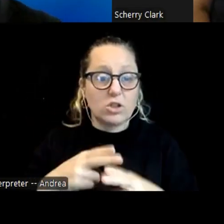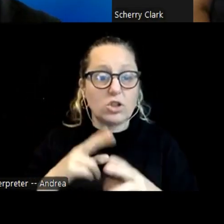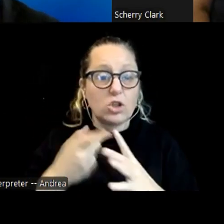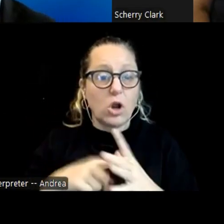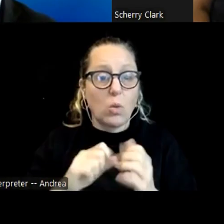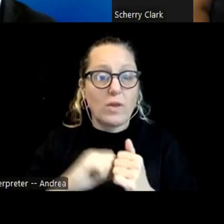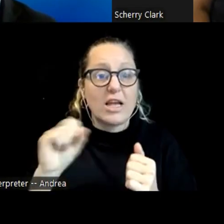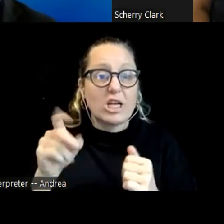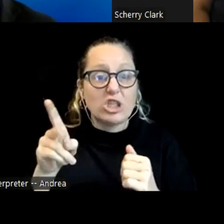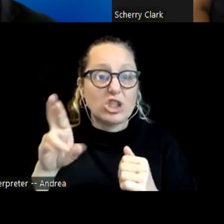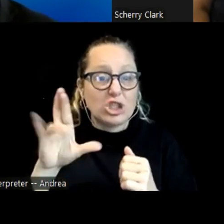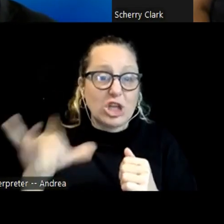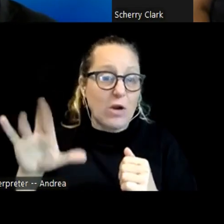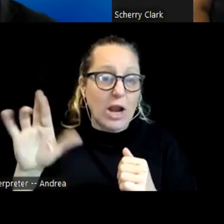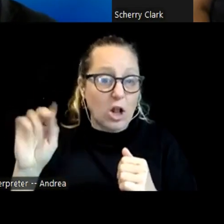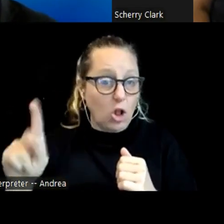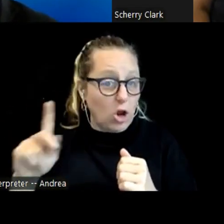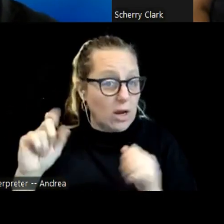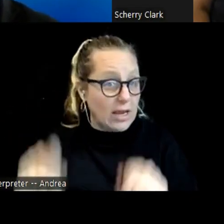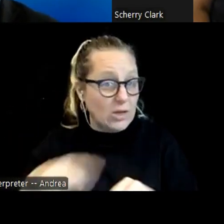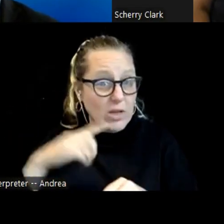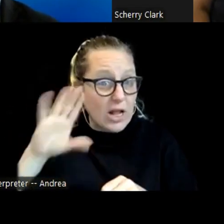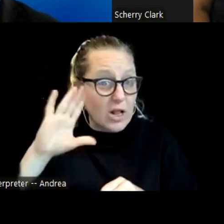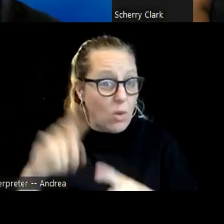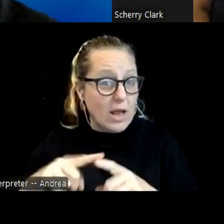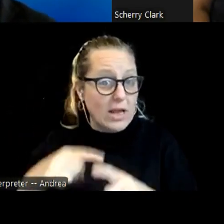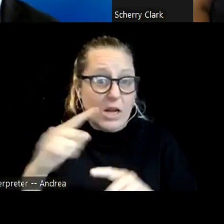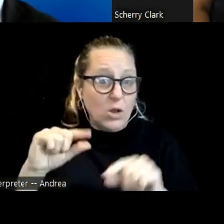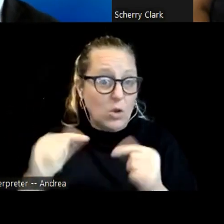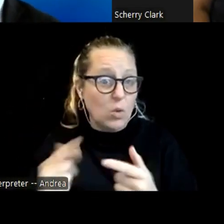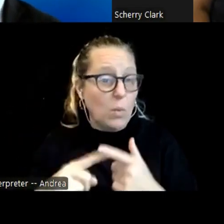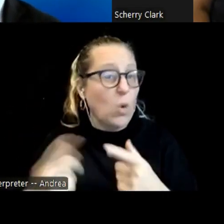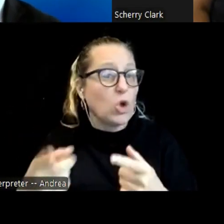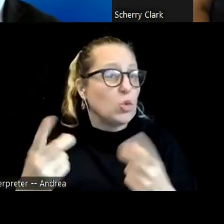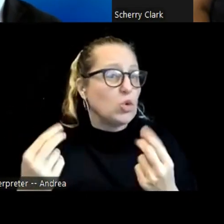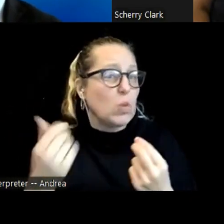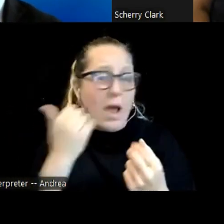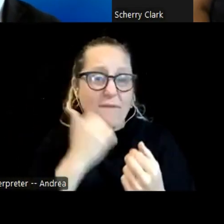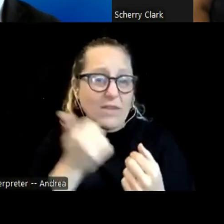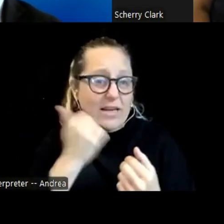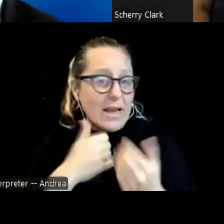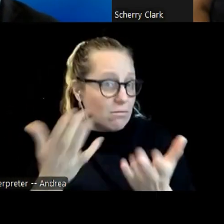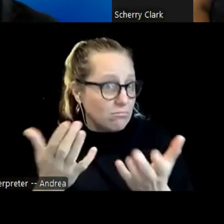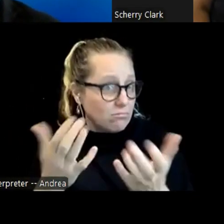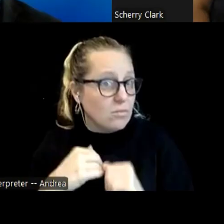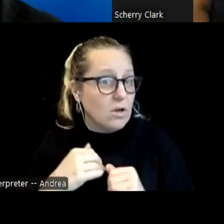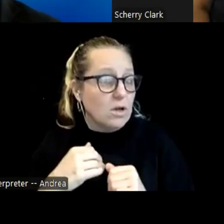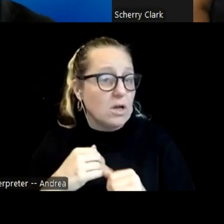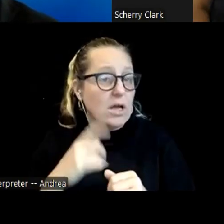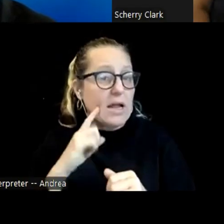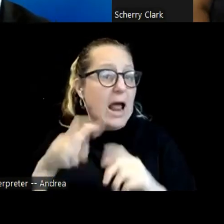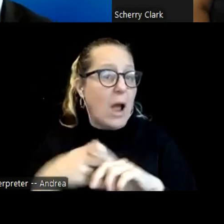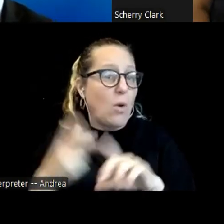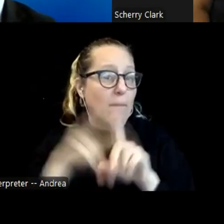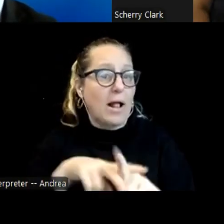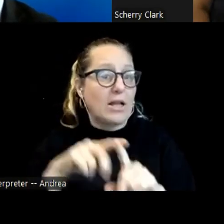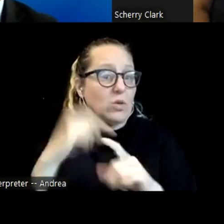Clark. Scherry, can you say hello and tell the group what you do every day as it relates to dental